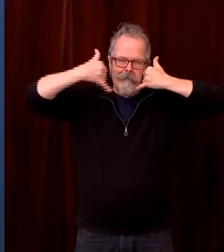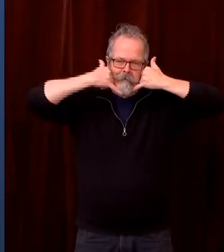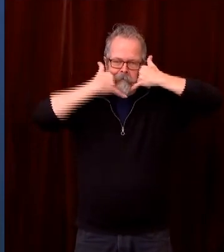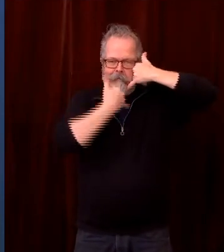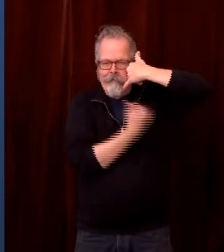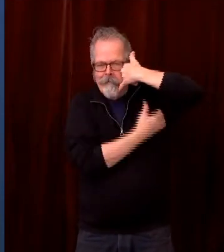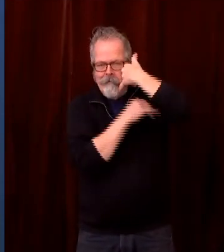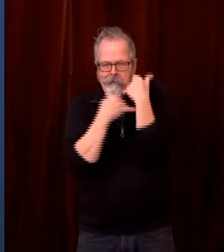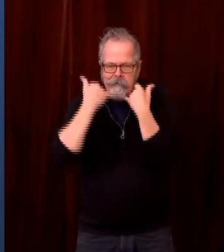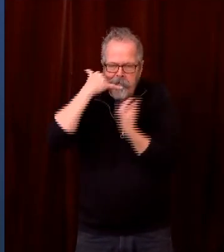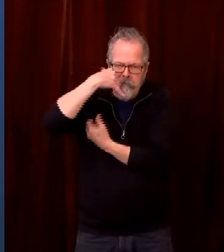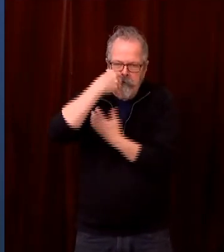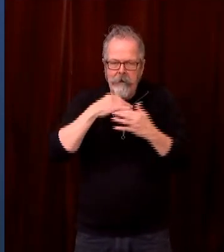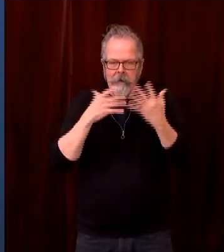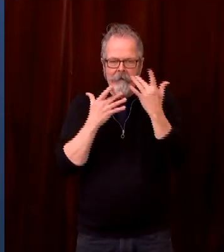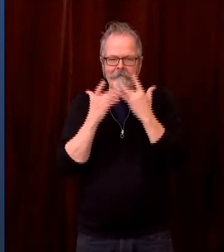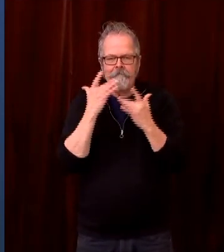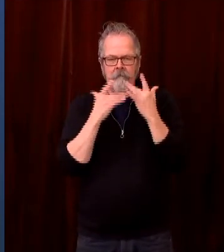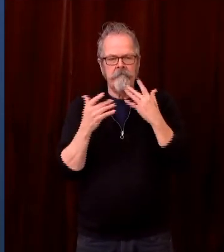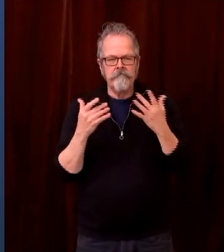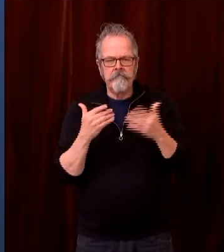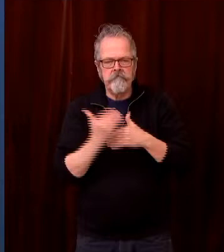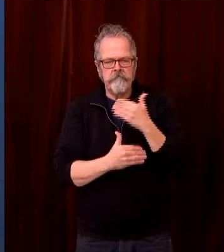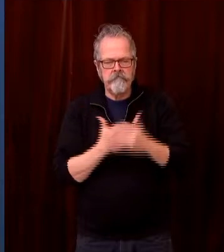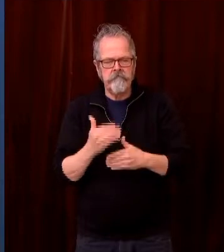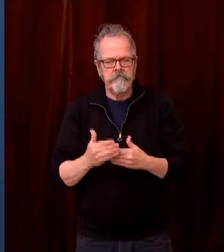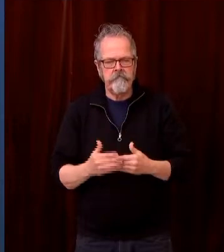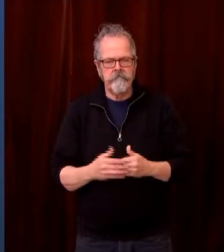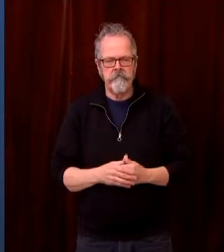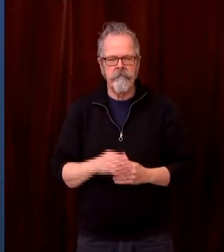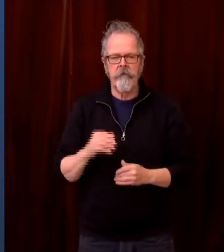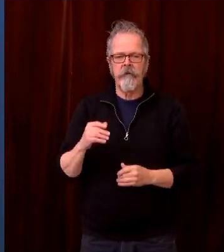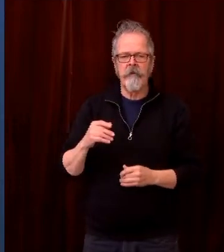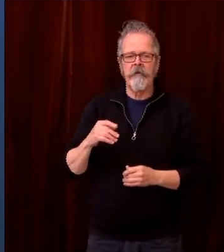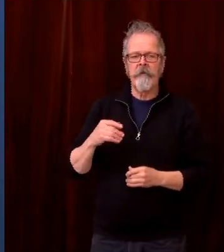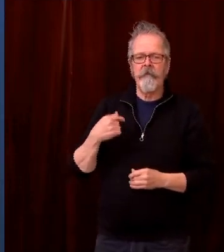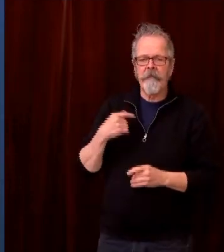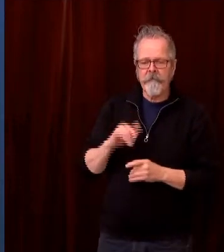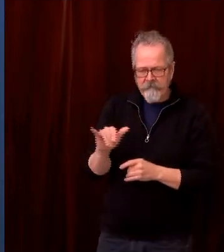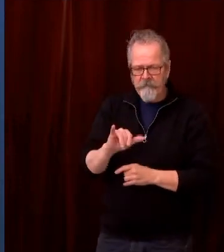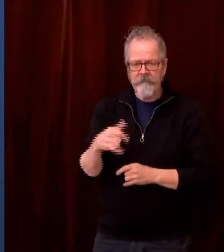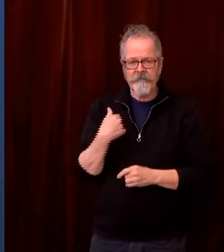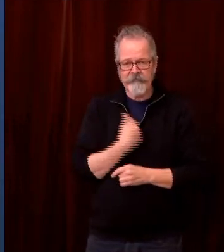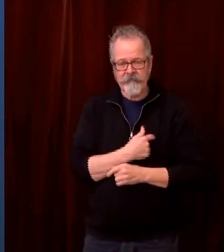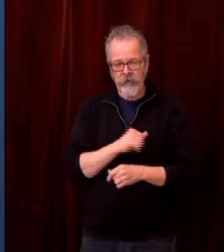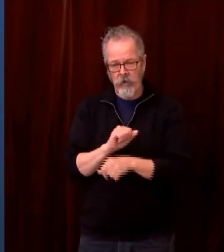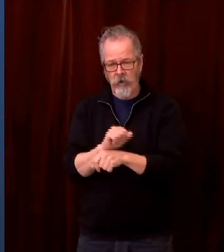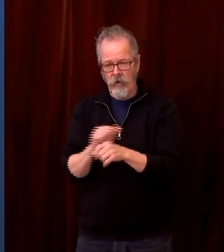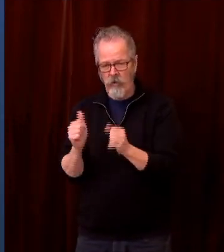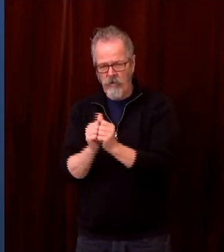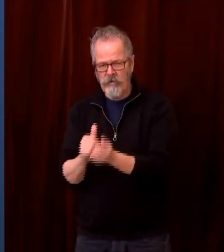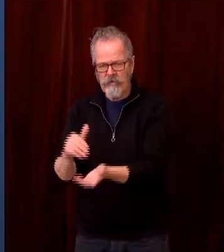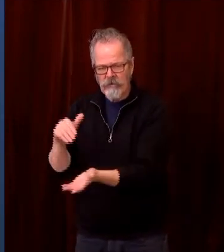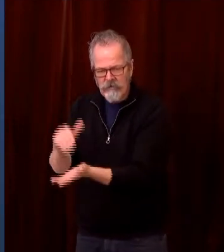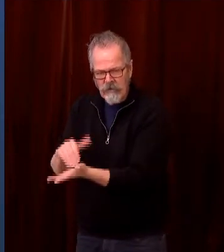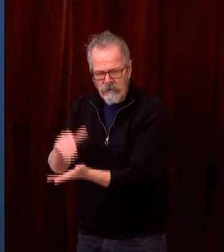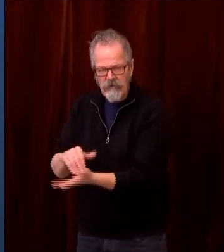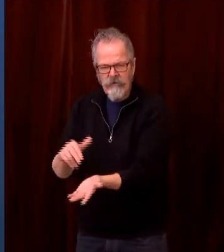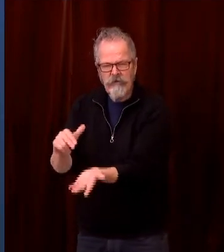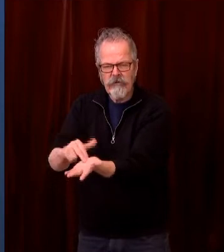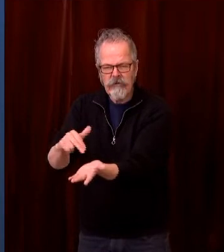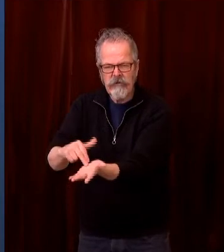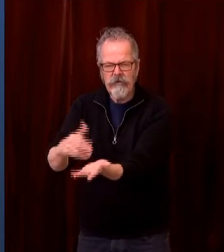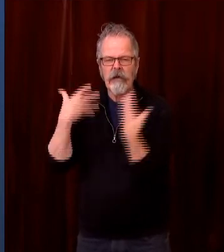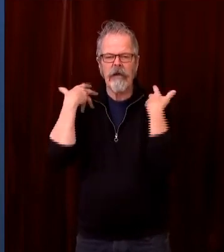them to help with solutions about either technology or phone systems to keep talking about how are they going to handle